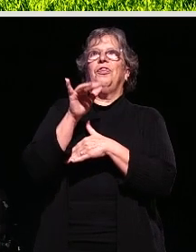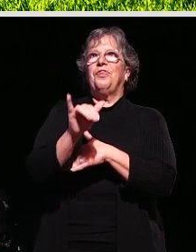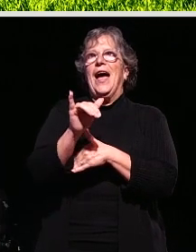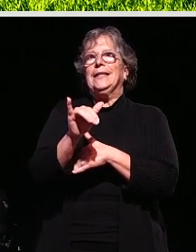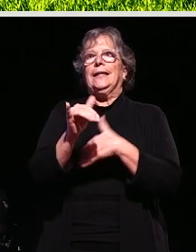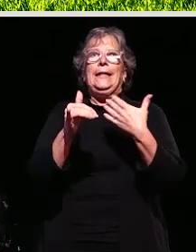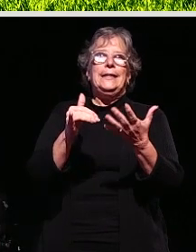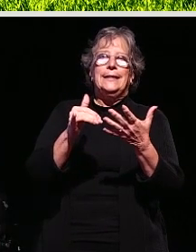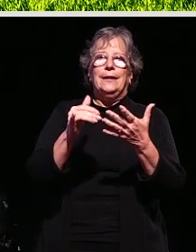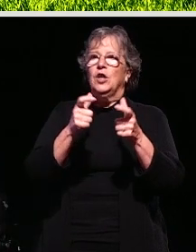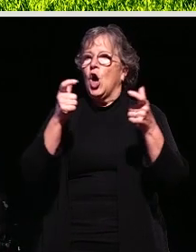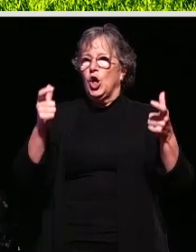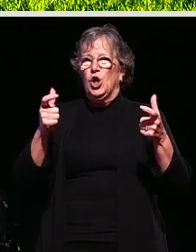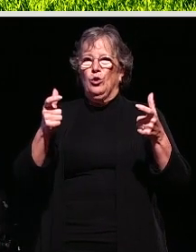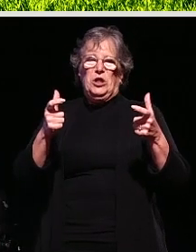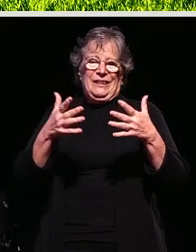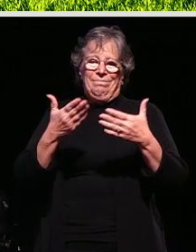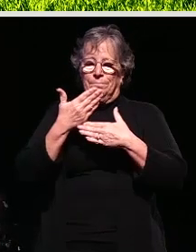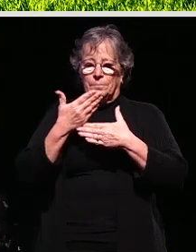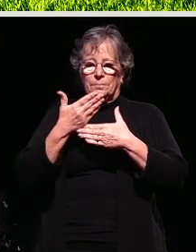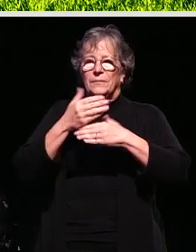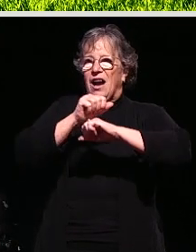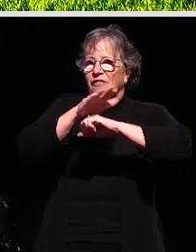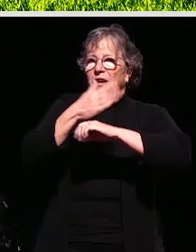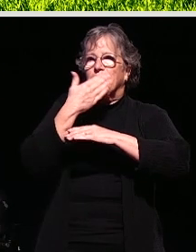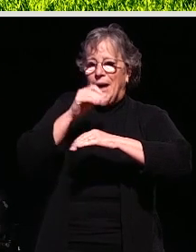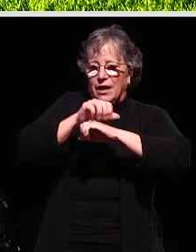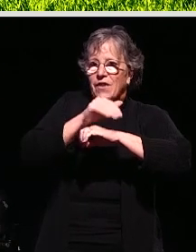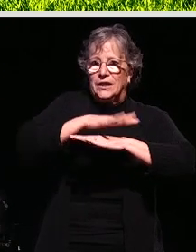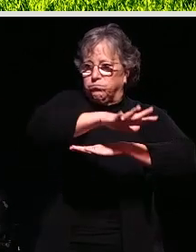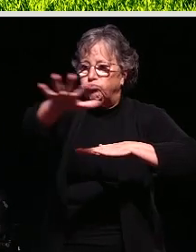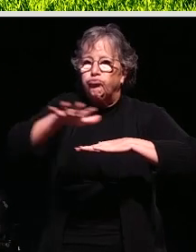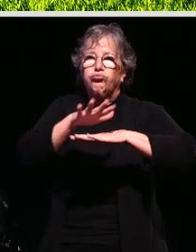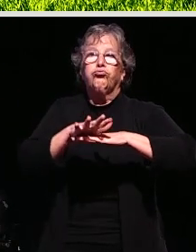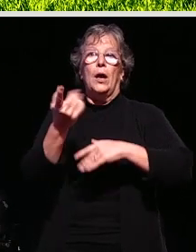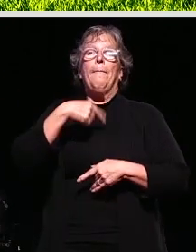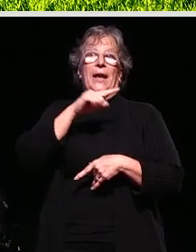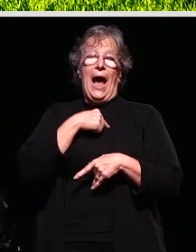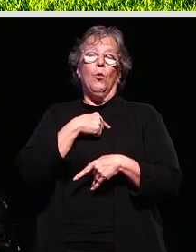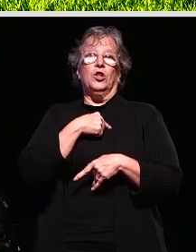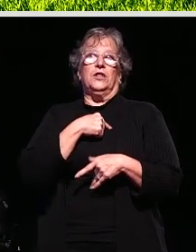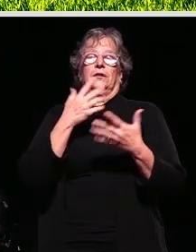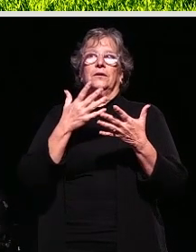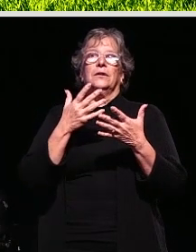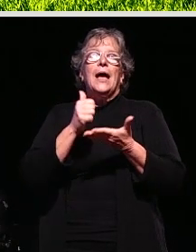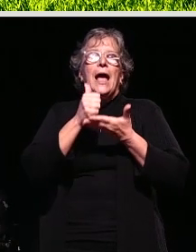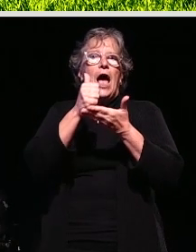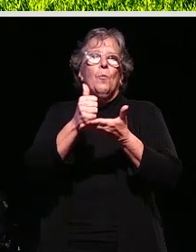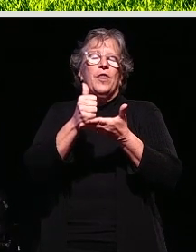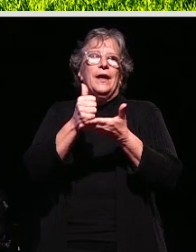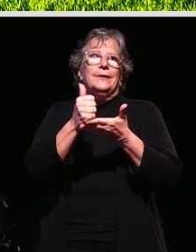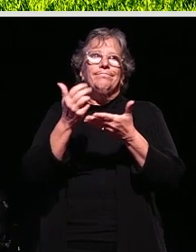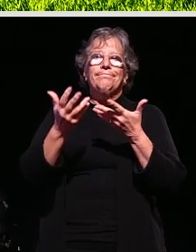spectrum, having generally 99% reduction across a wide range of fungal and bacterial contaminants, regardless of